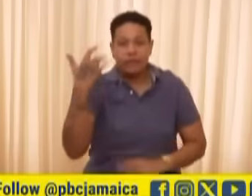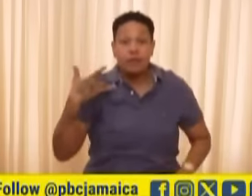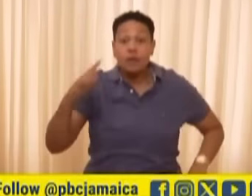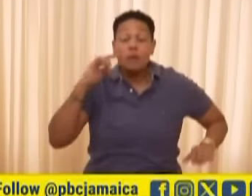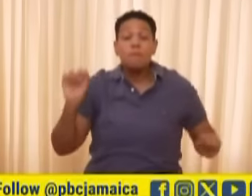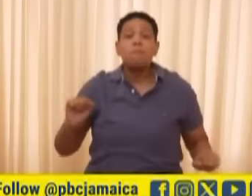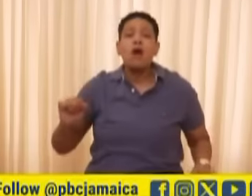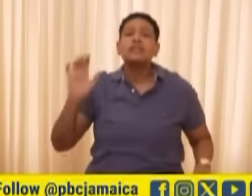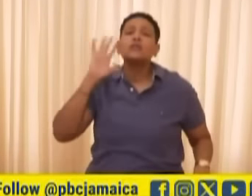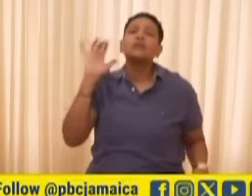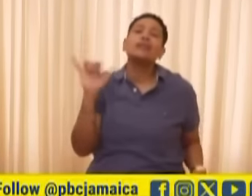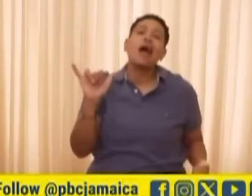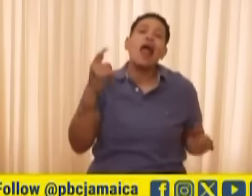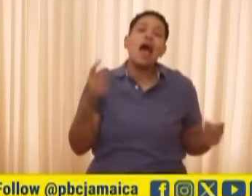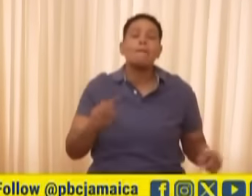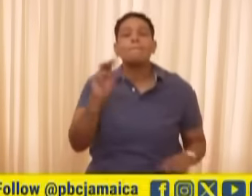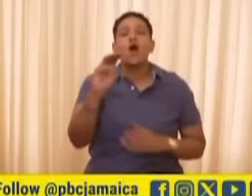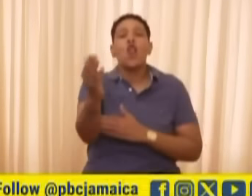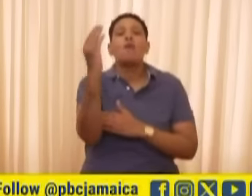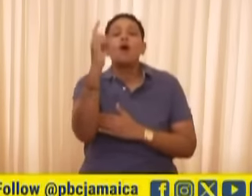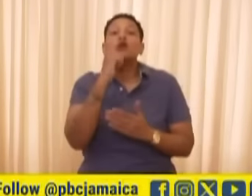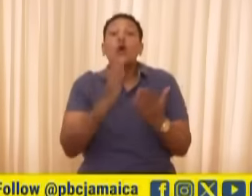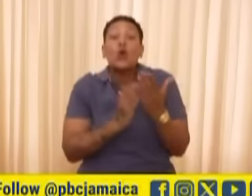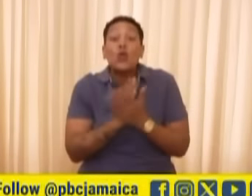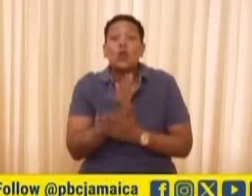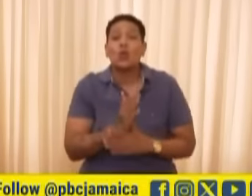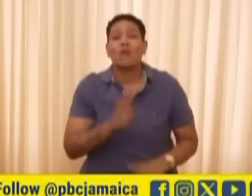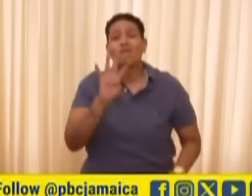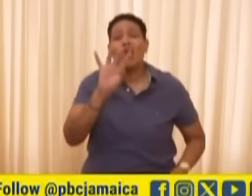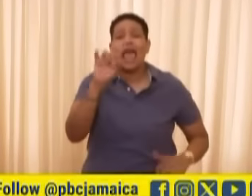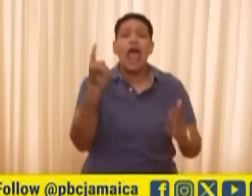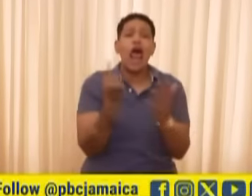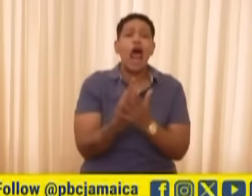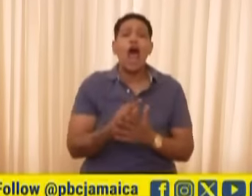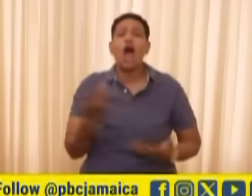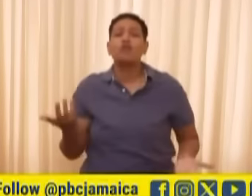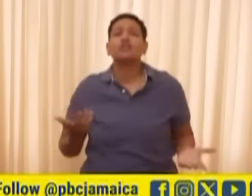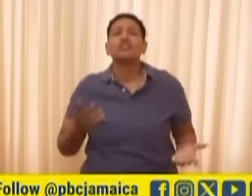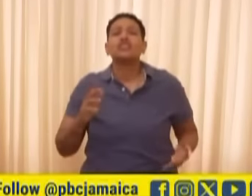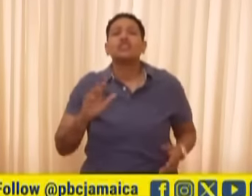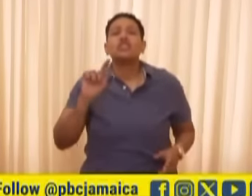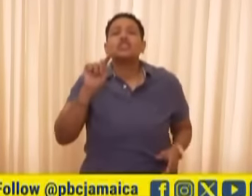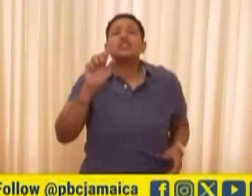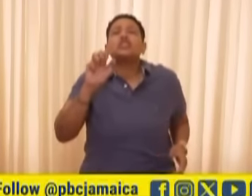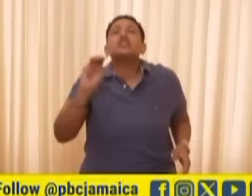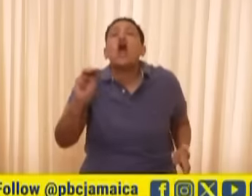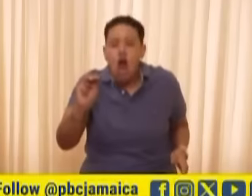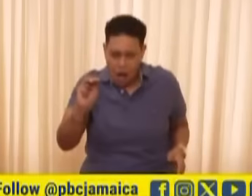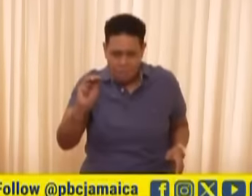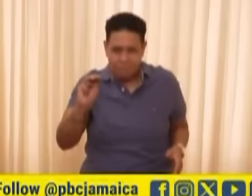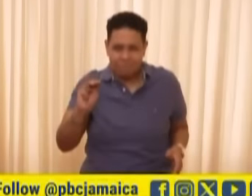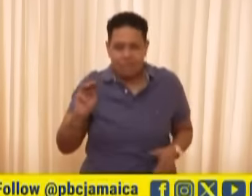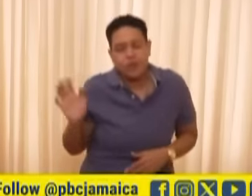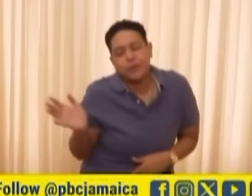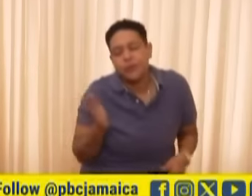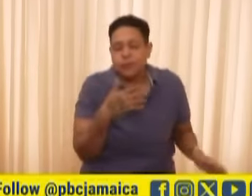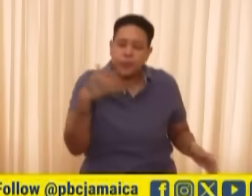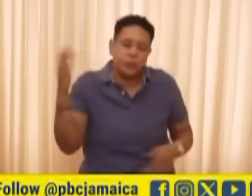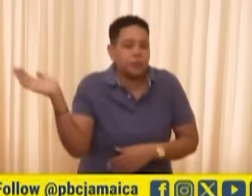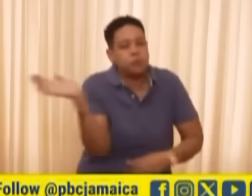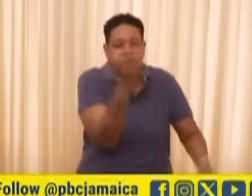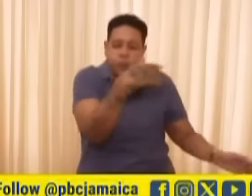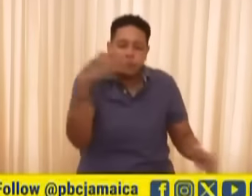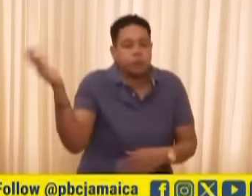that it will be Monday morning. So we are going to go through almost 48 hours of storm force winds affecting sections of the